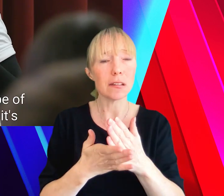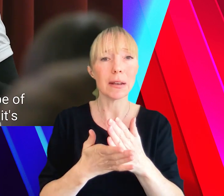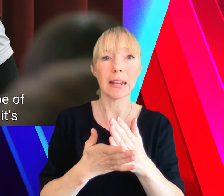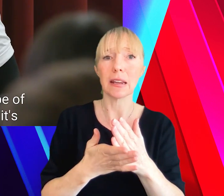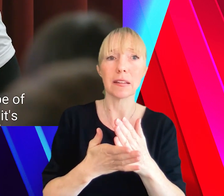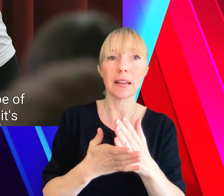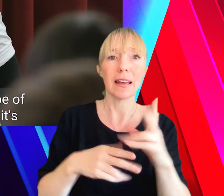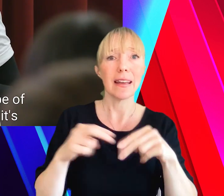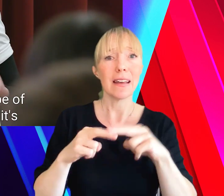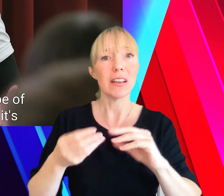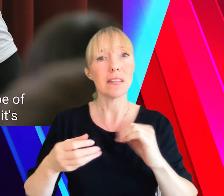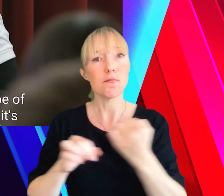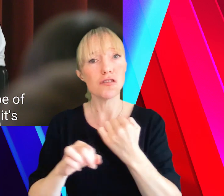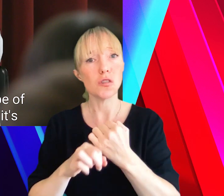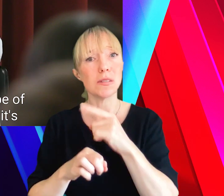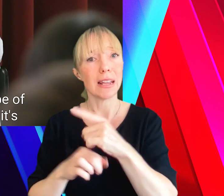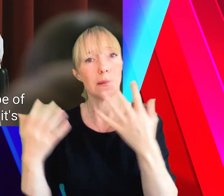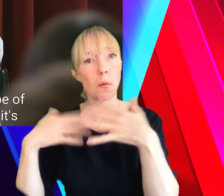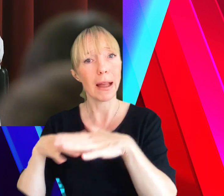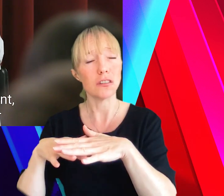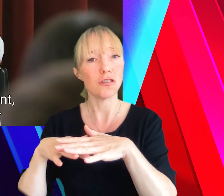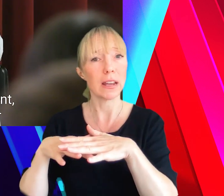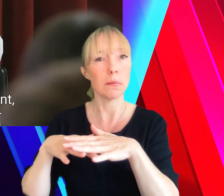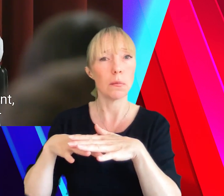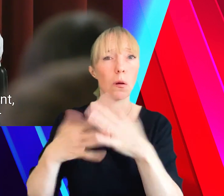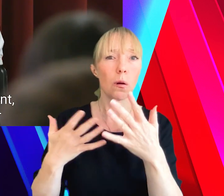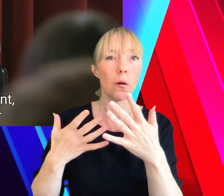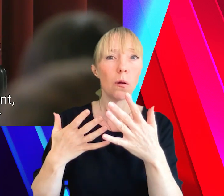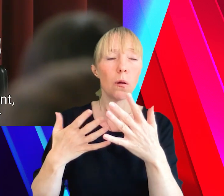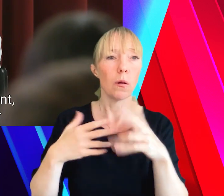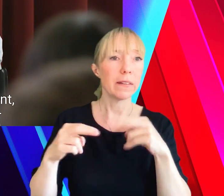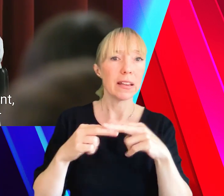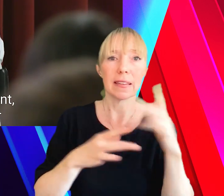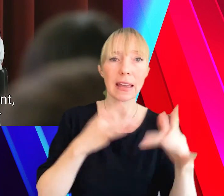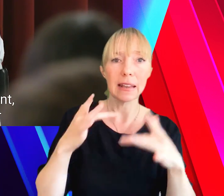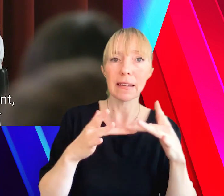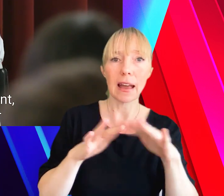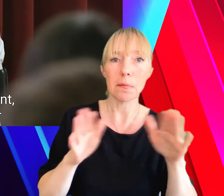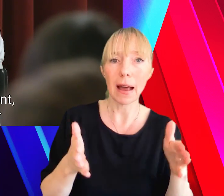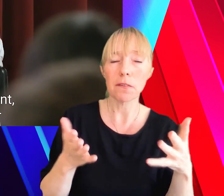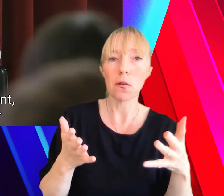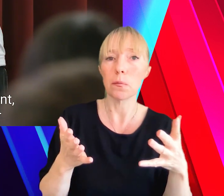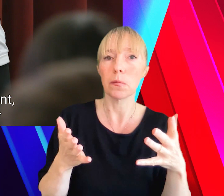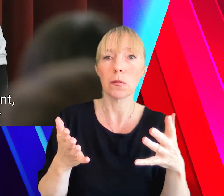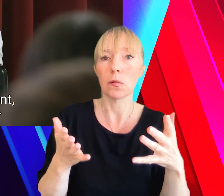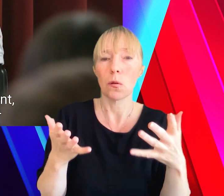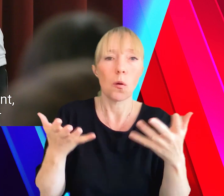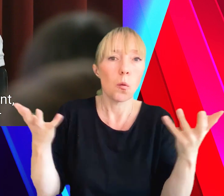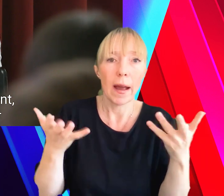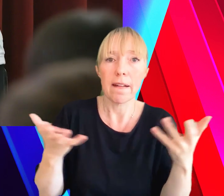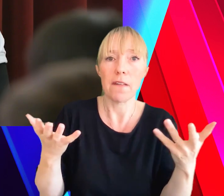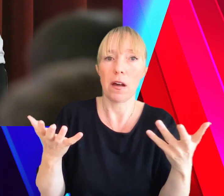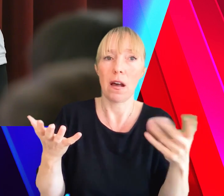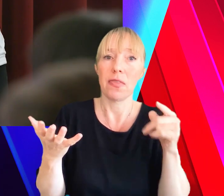legitimacy, a certain type of sincerity when it's taken out of the context that it's produced in, or that has found a home in, whether it's the internet platforms or, you